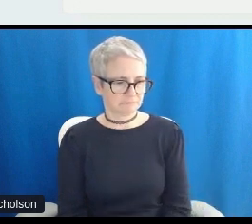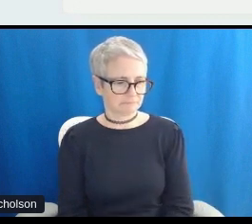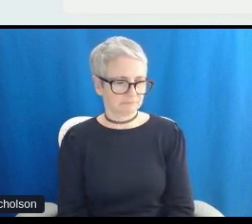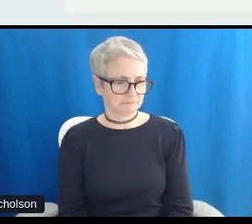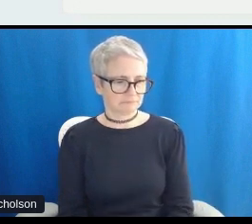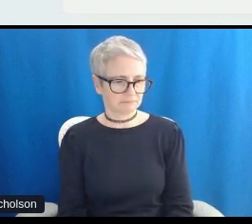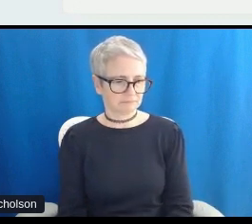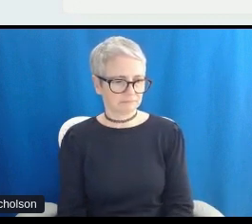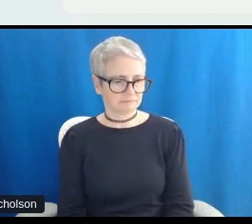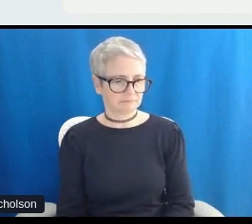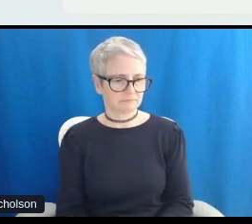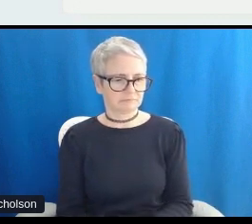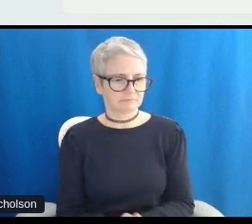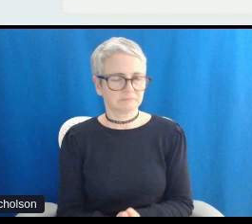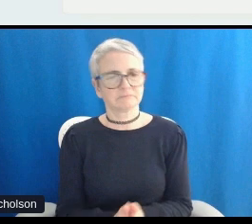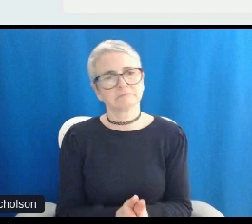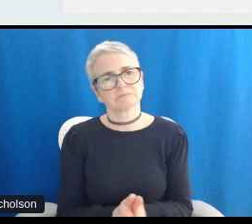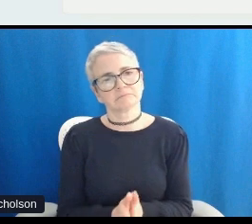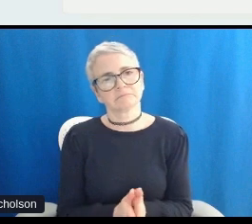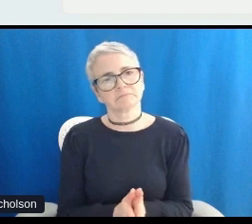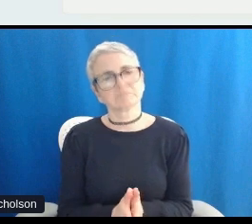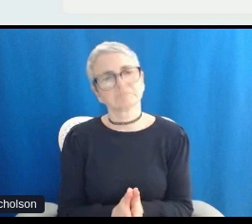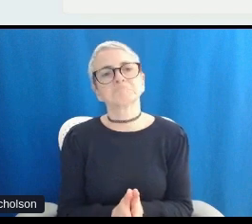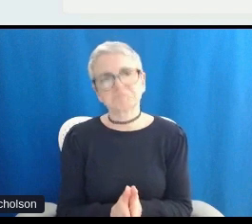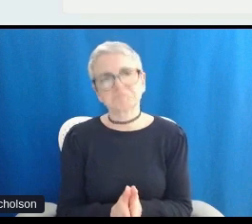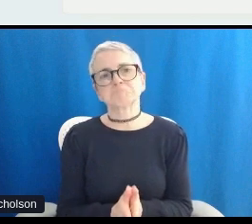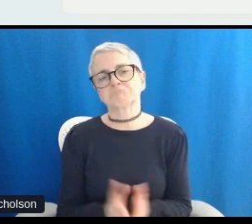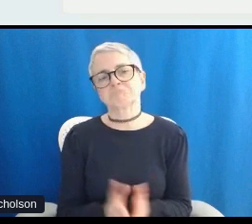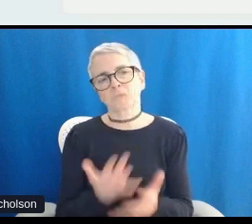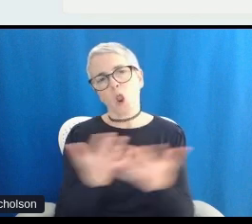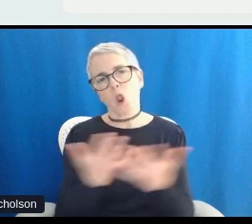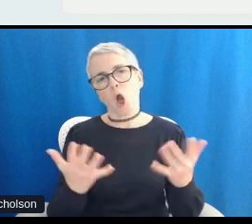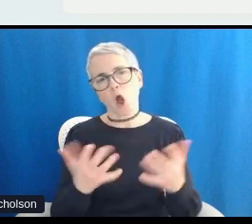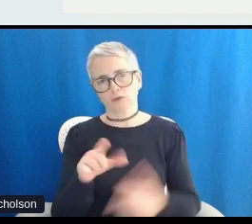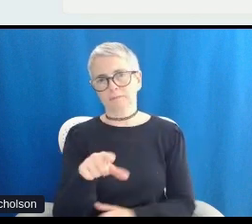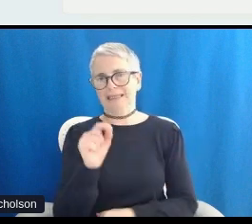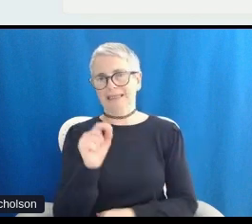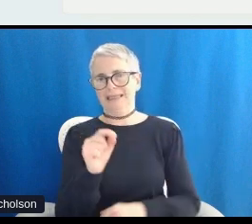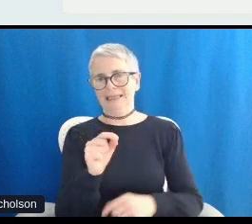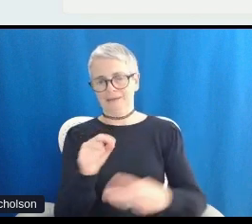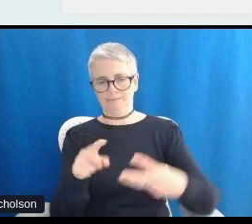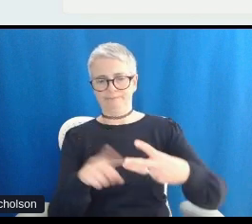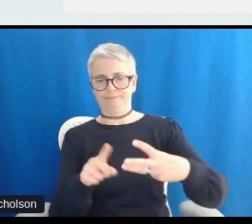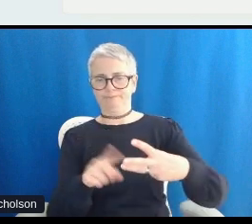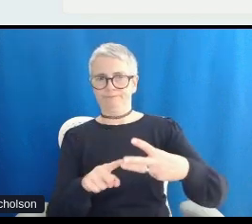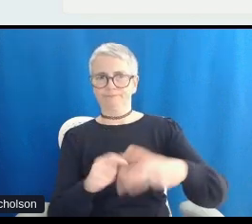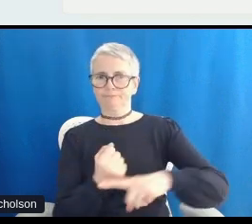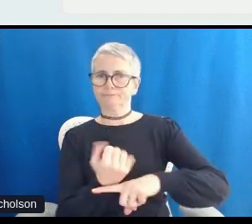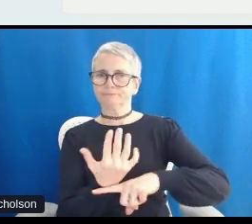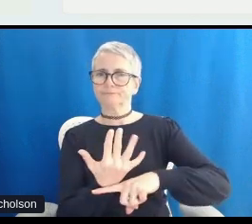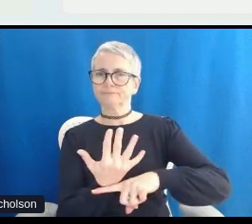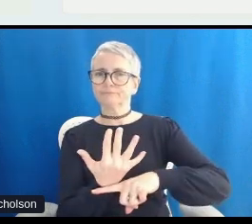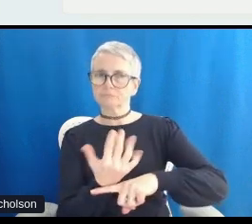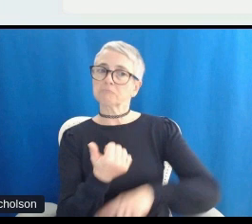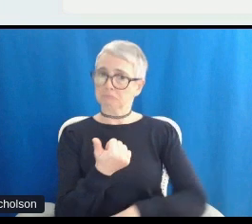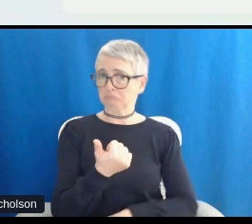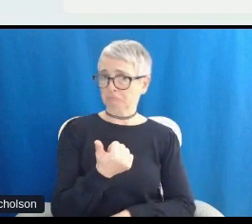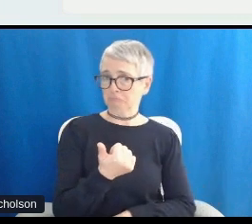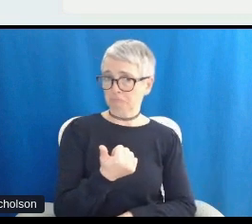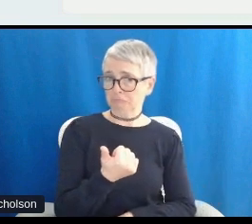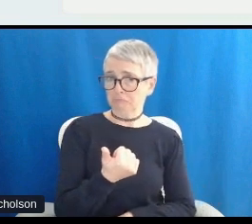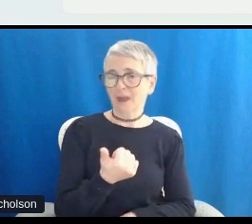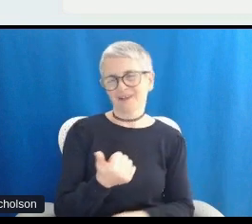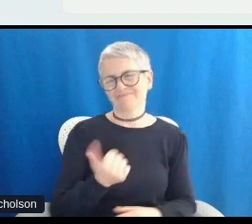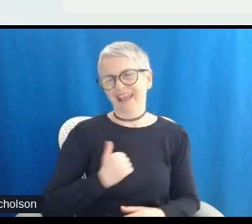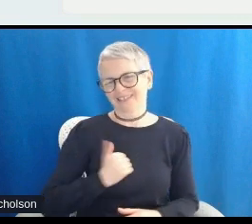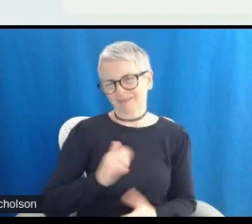So again, a lot of people going for the sapling, so quite far along in the journey as we'd expect with an audience like this.